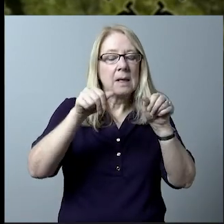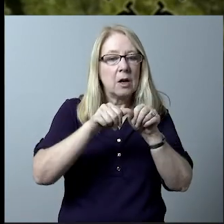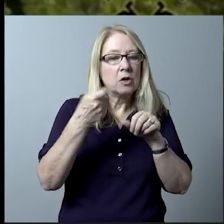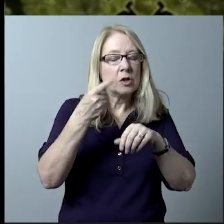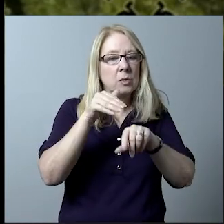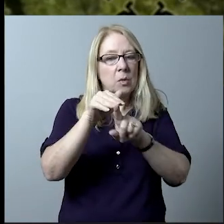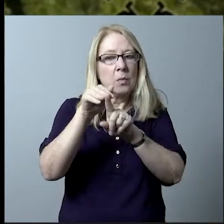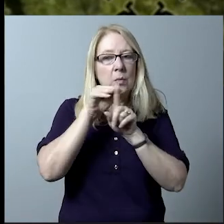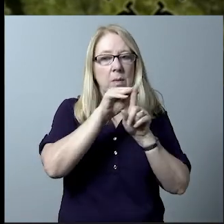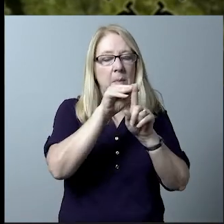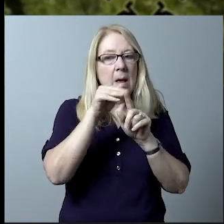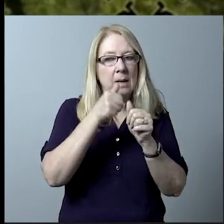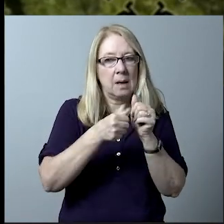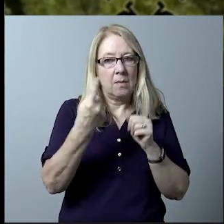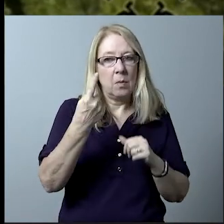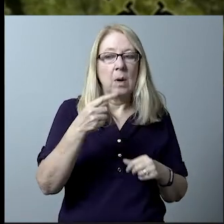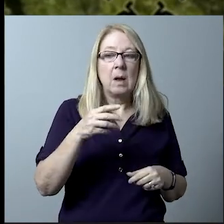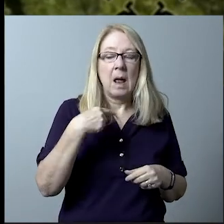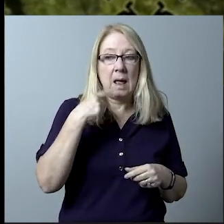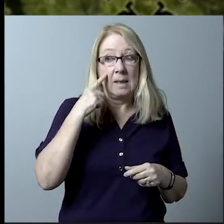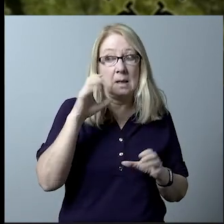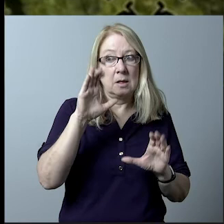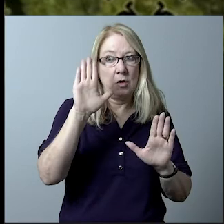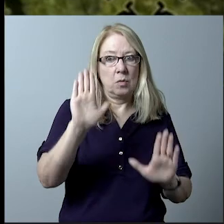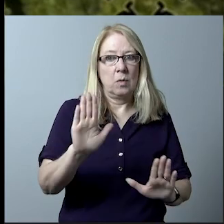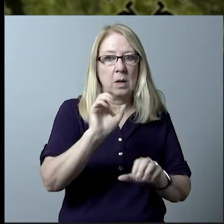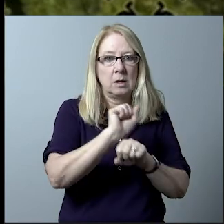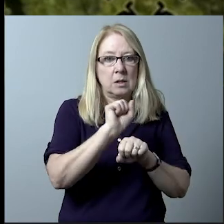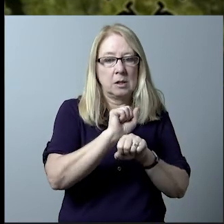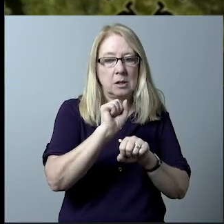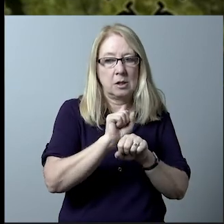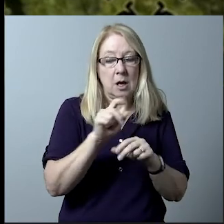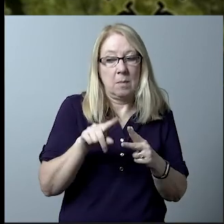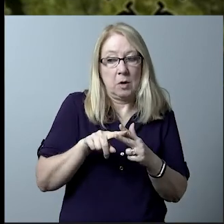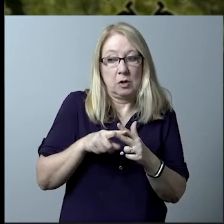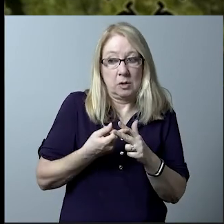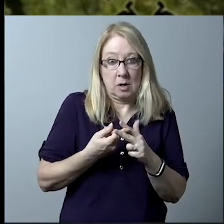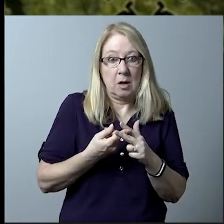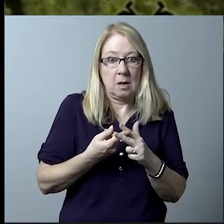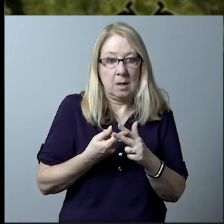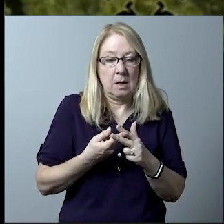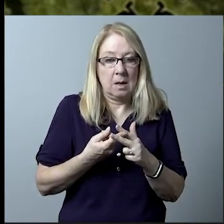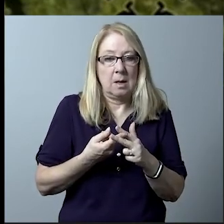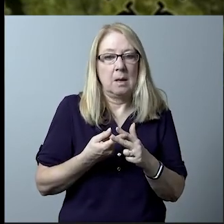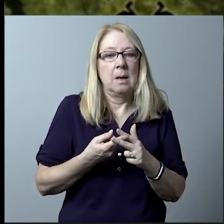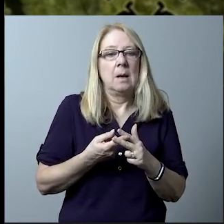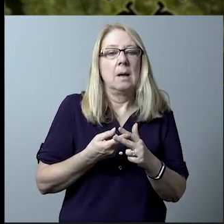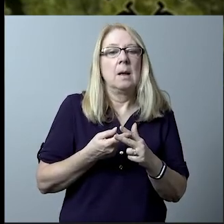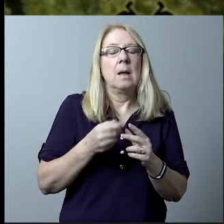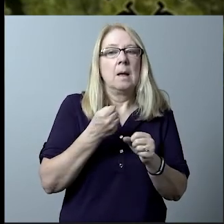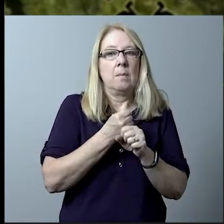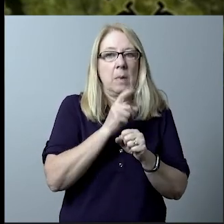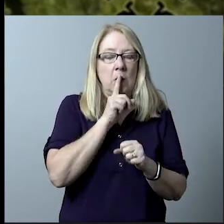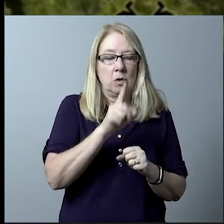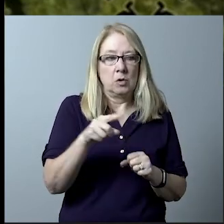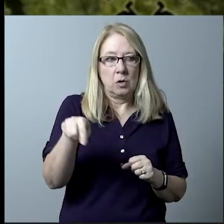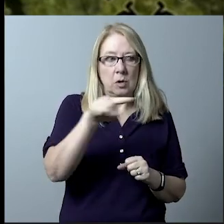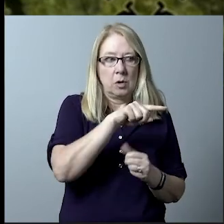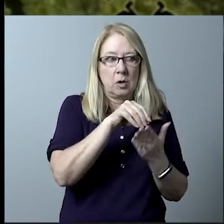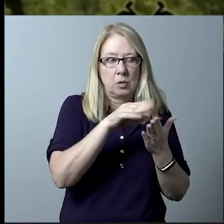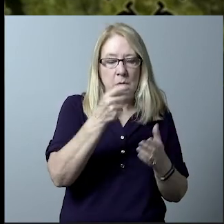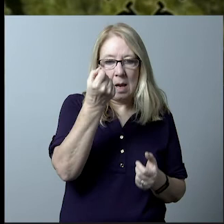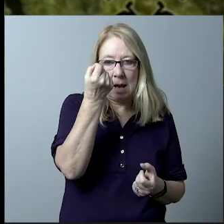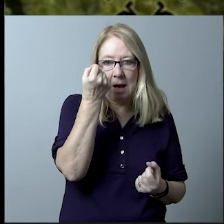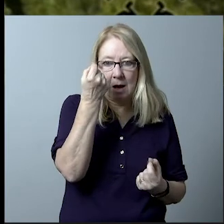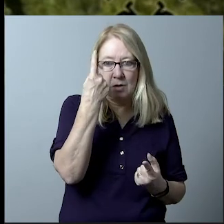seating areas, just reminding students everywhere. I think that they've done a great job starting and just making